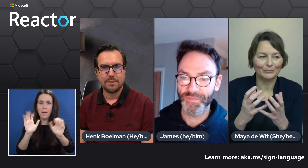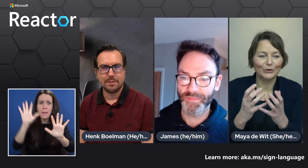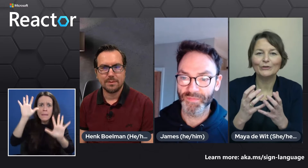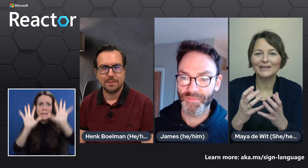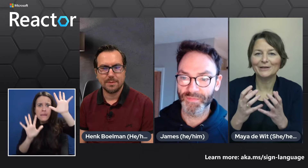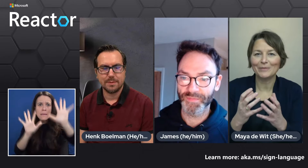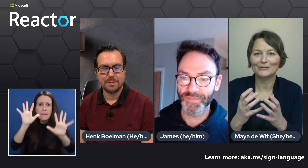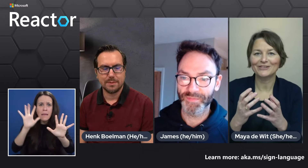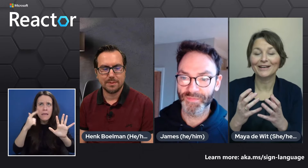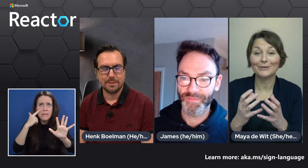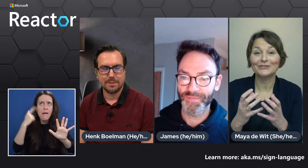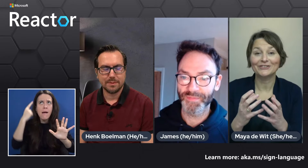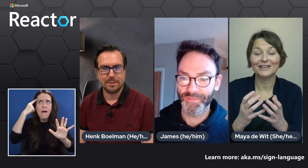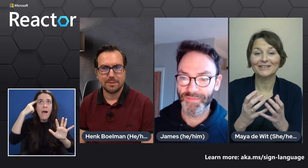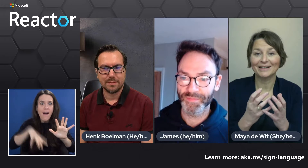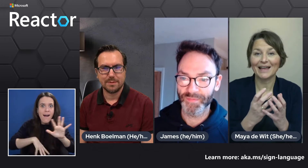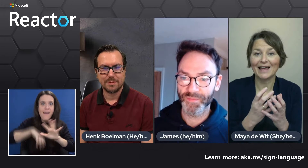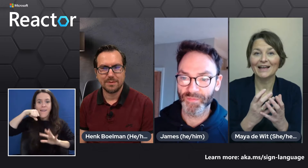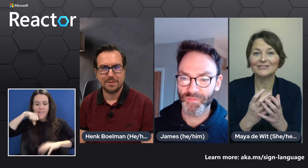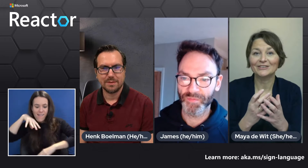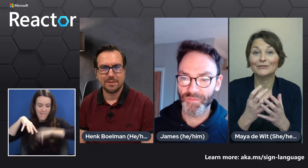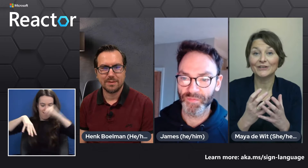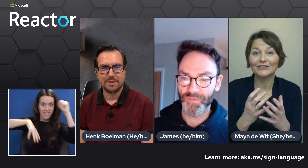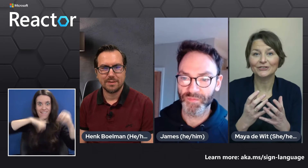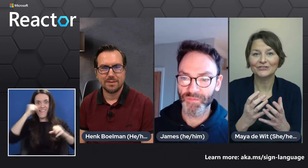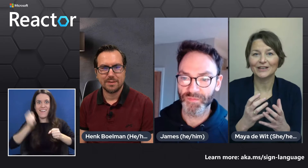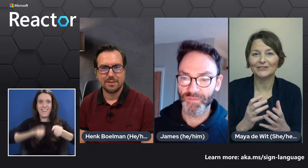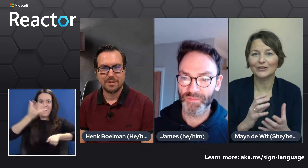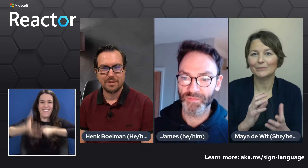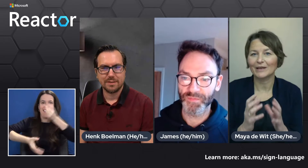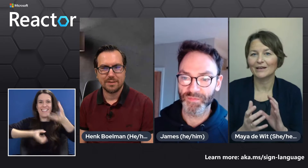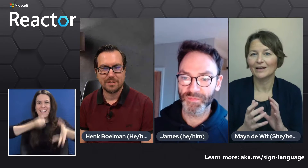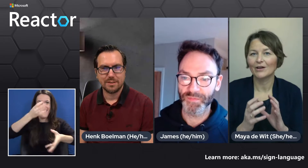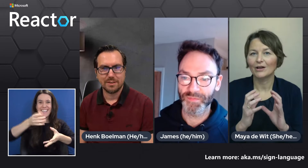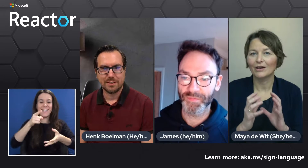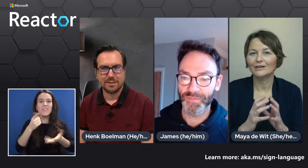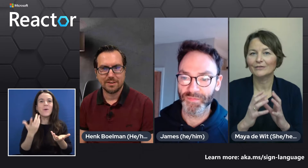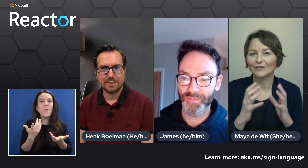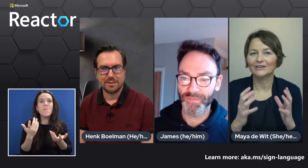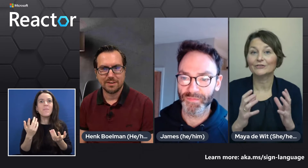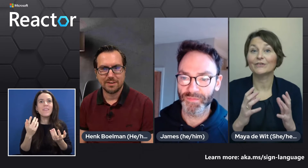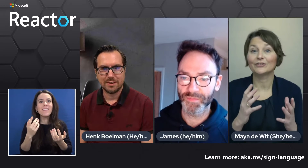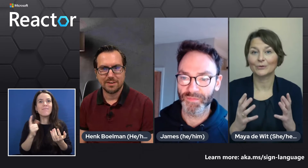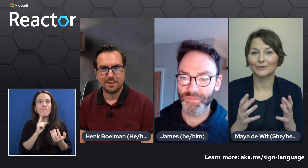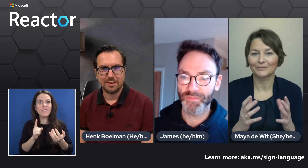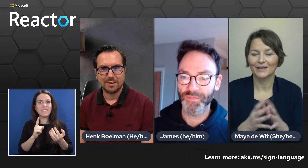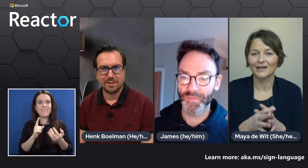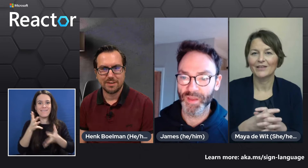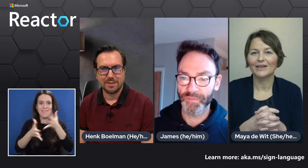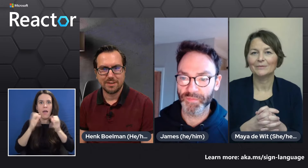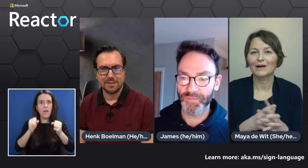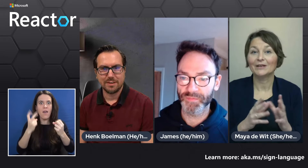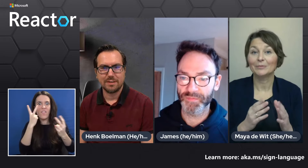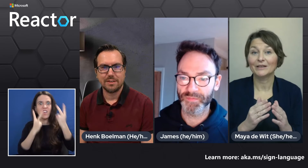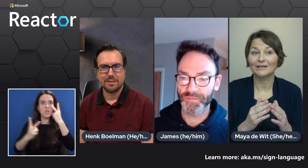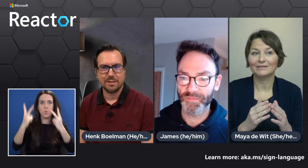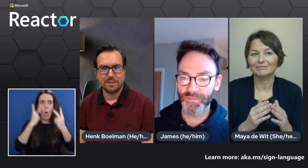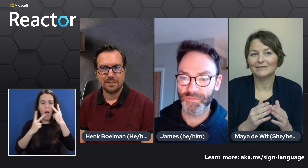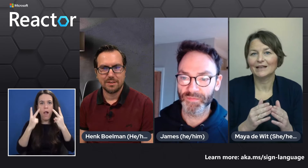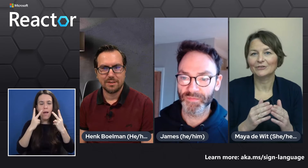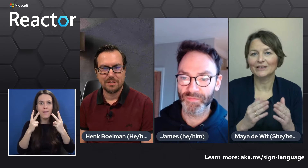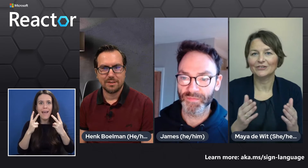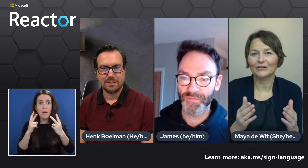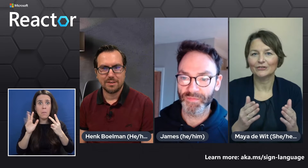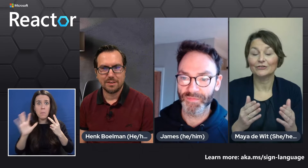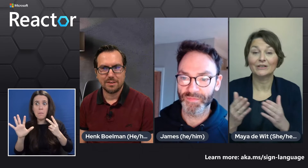the beauty about sign language is that it has these features that you can make a lot of things visual that might be